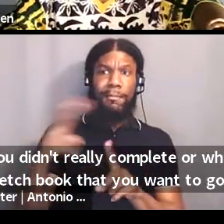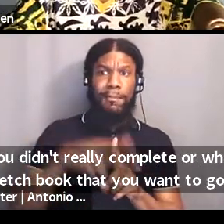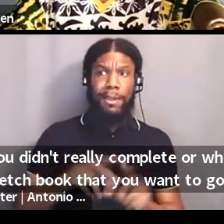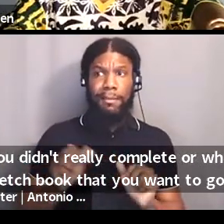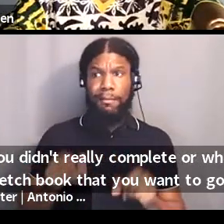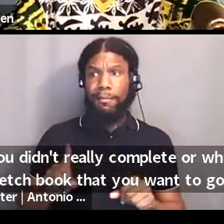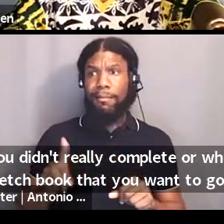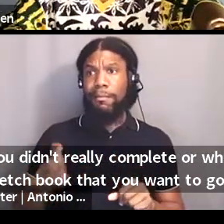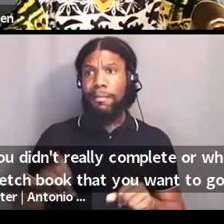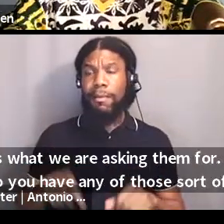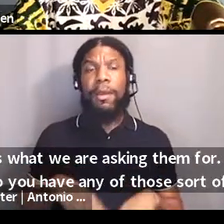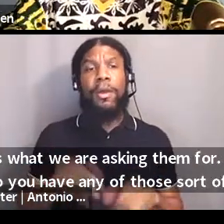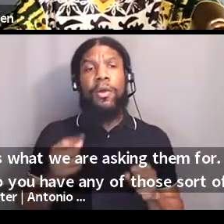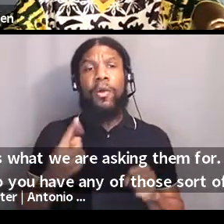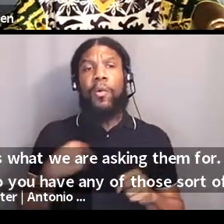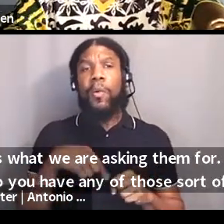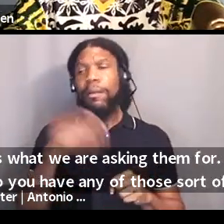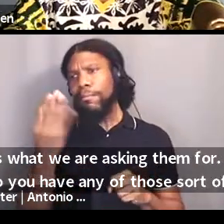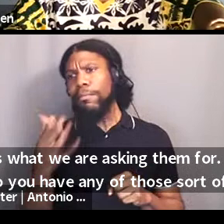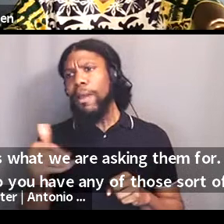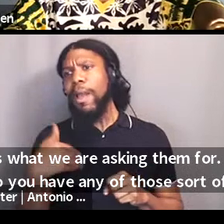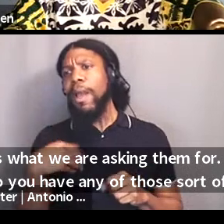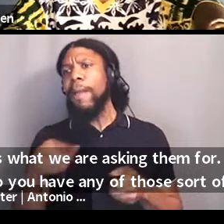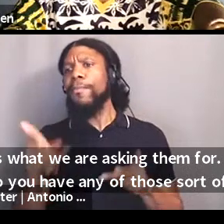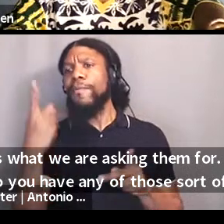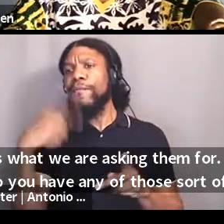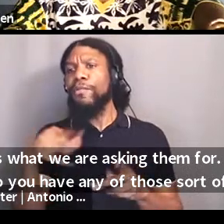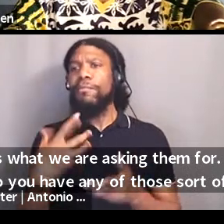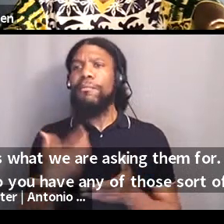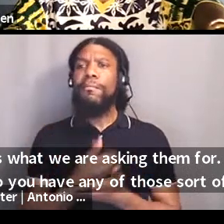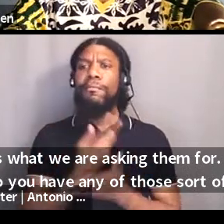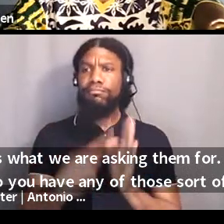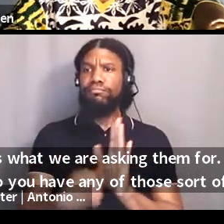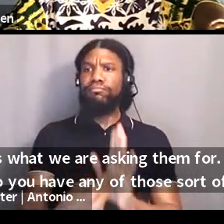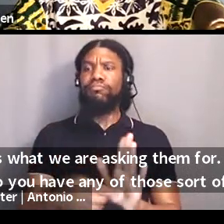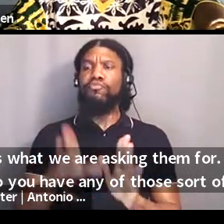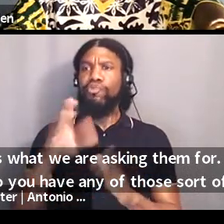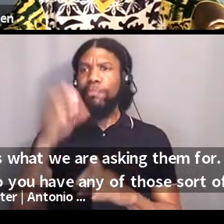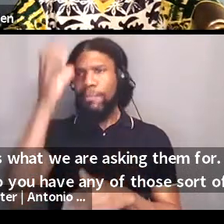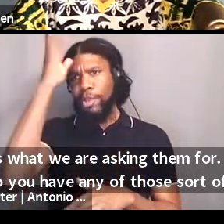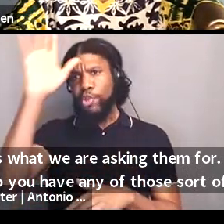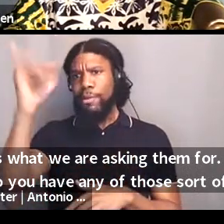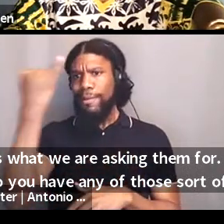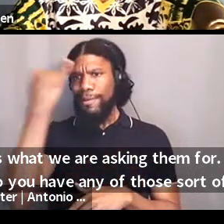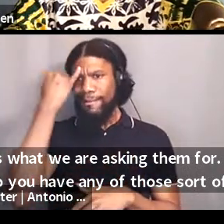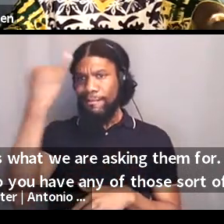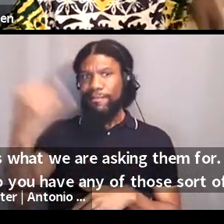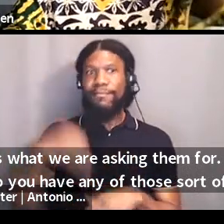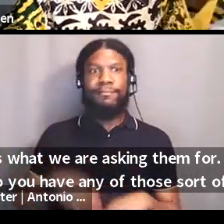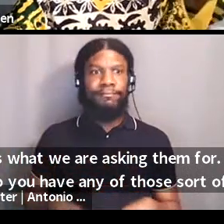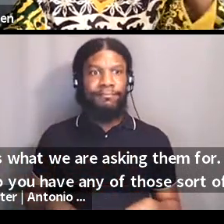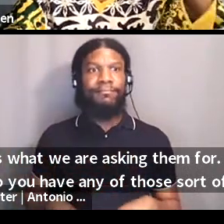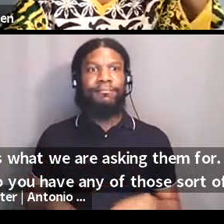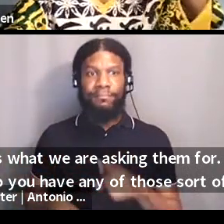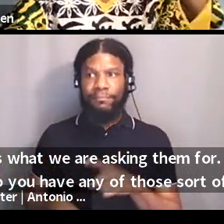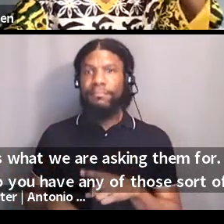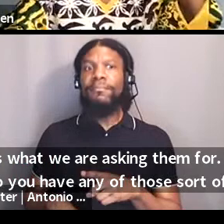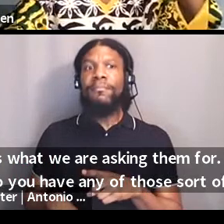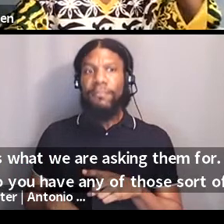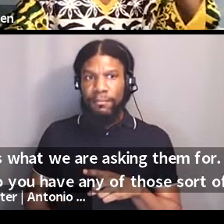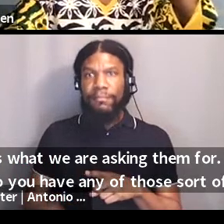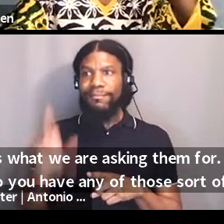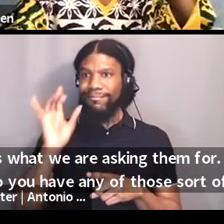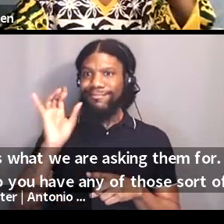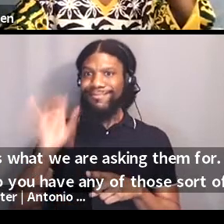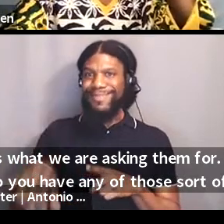want to provide this for you to sort of bring that to light. And we also, yeah. And that's what it was. Yeah, you know, it was like, what do you have something,